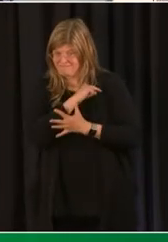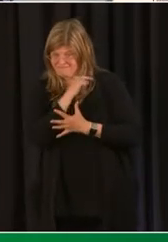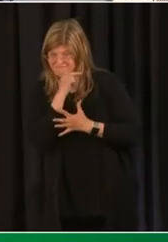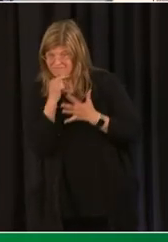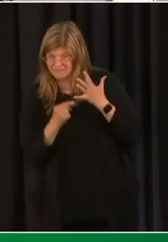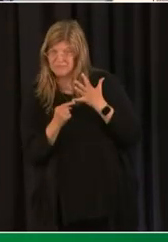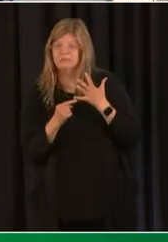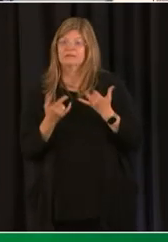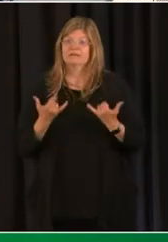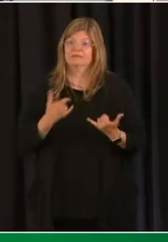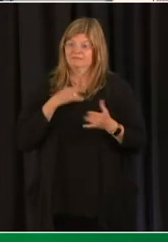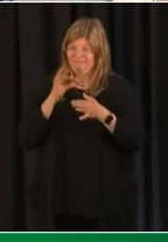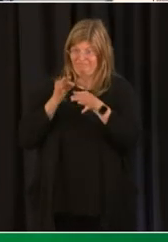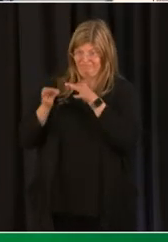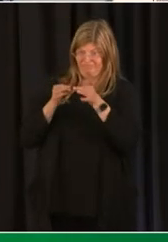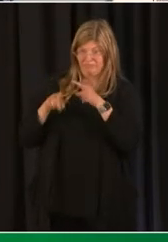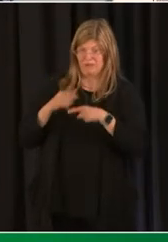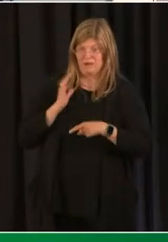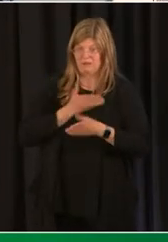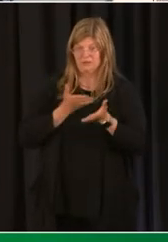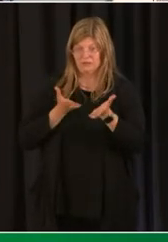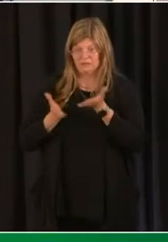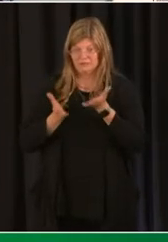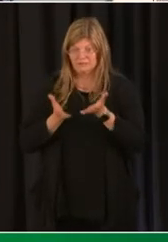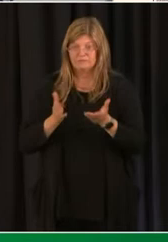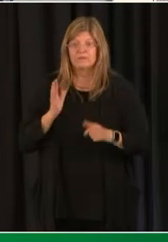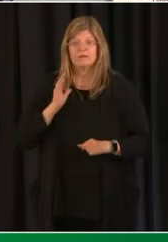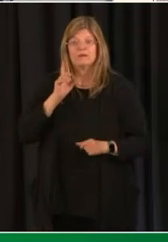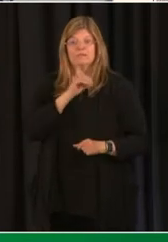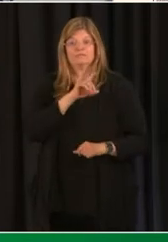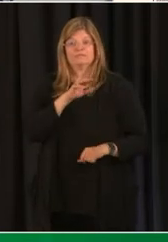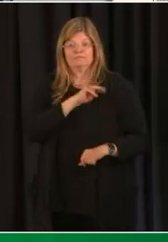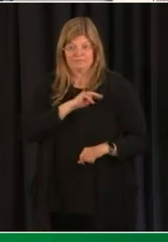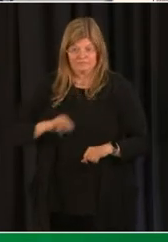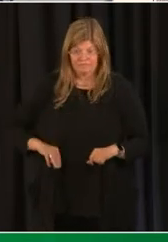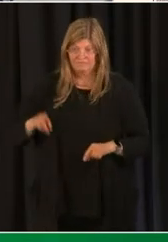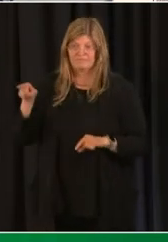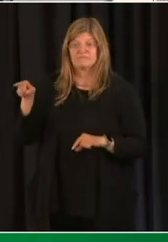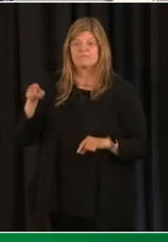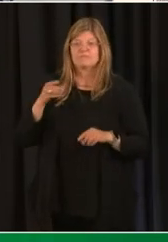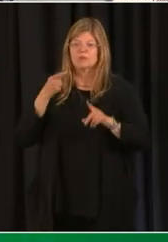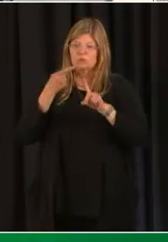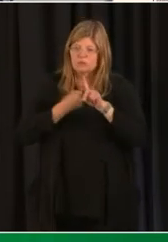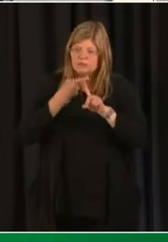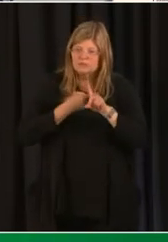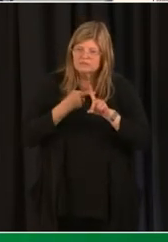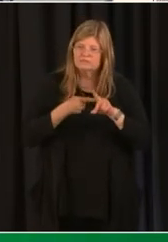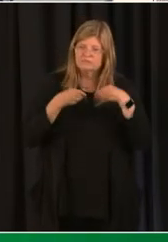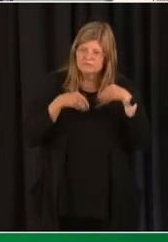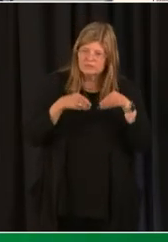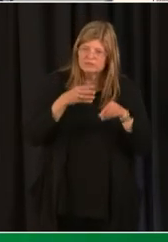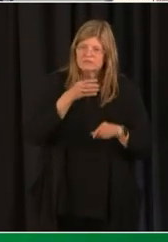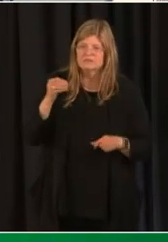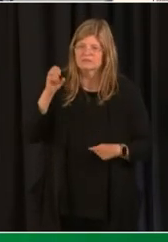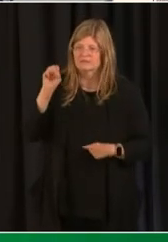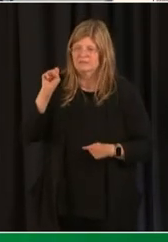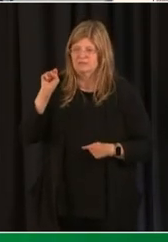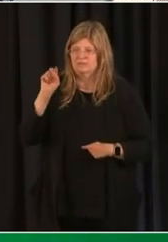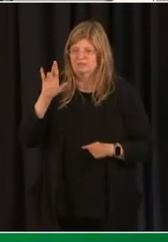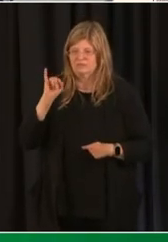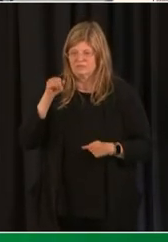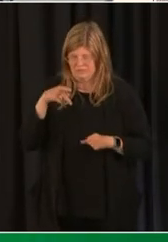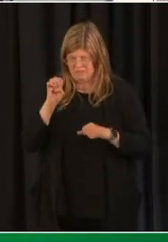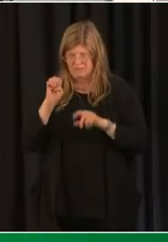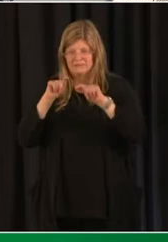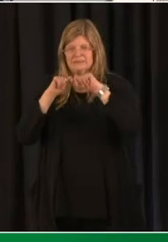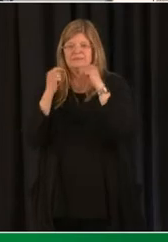recent service as a member of the Mayor's Rental Housing Market Strike Force, where I served